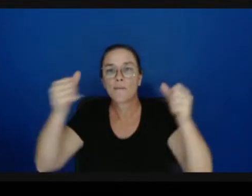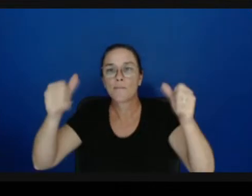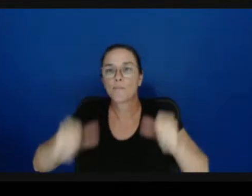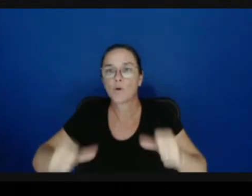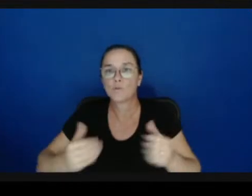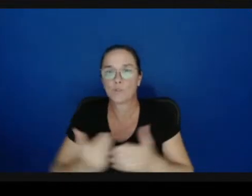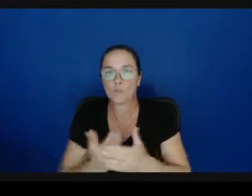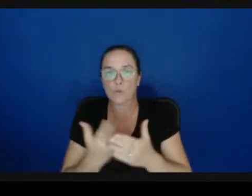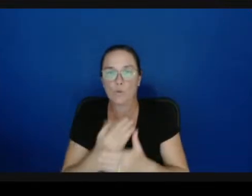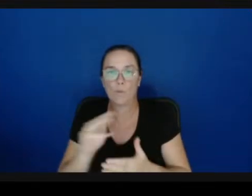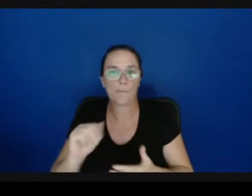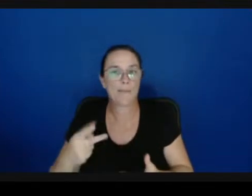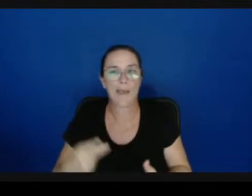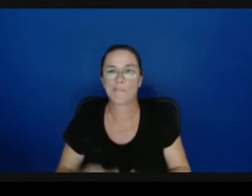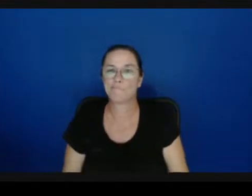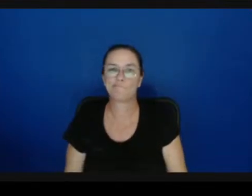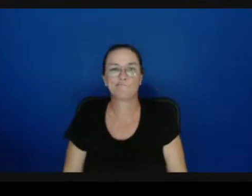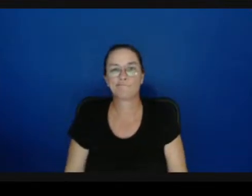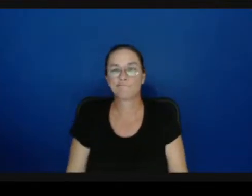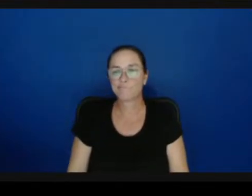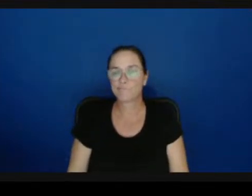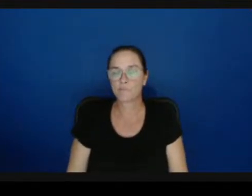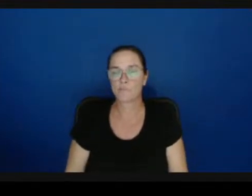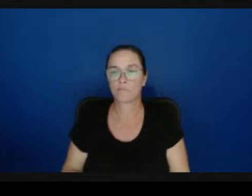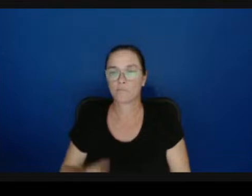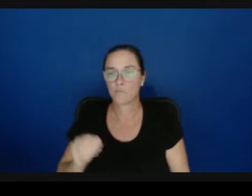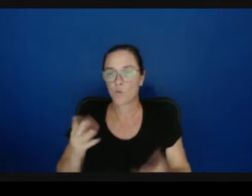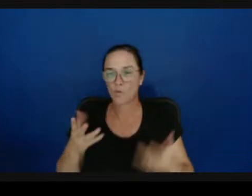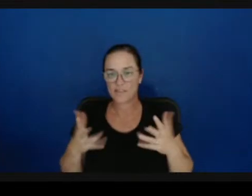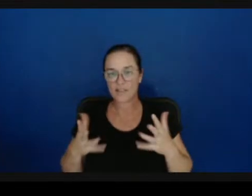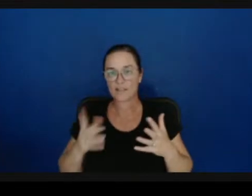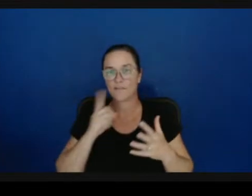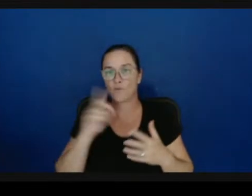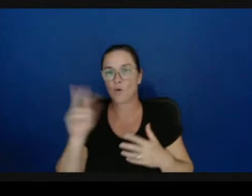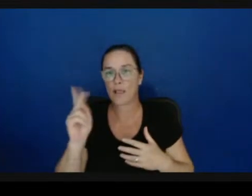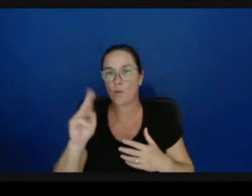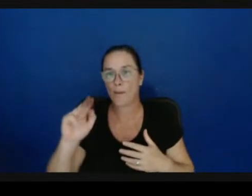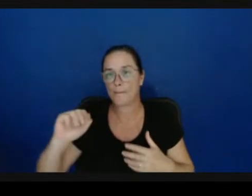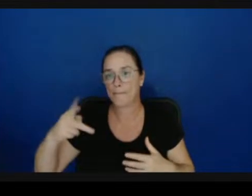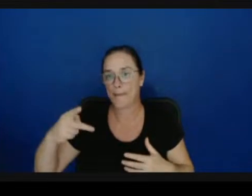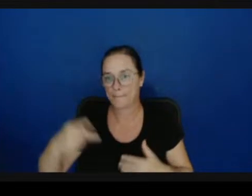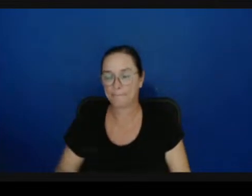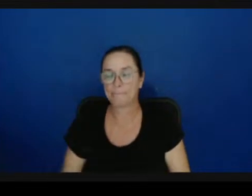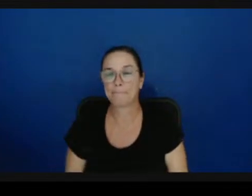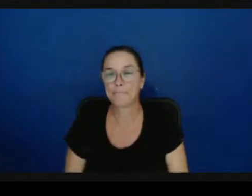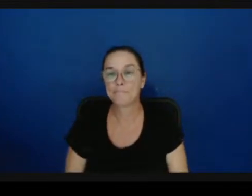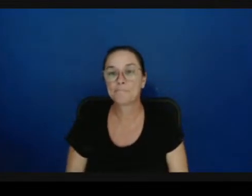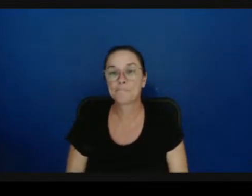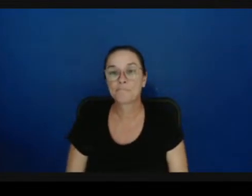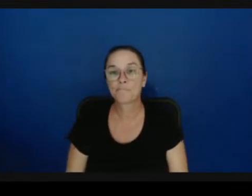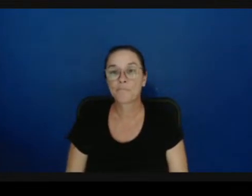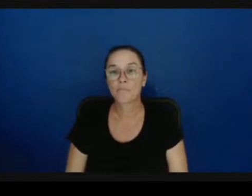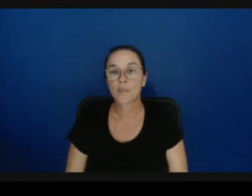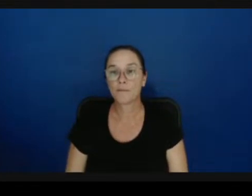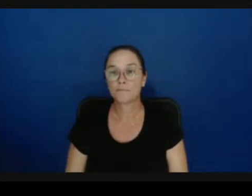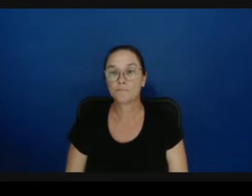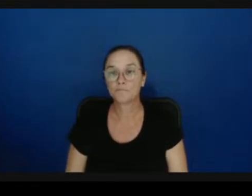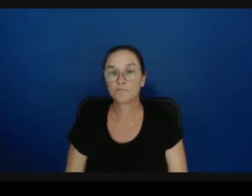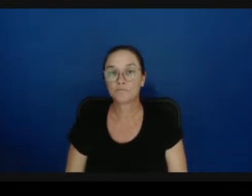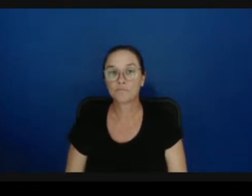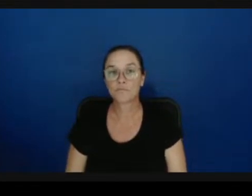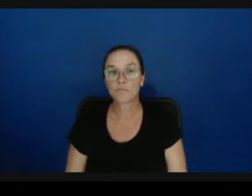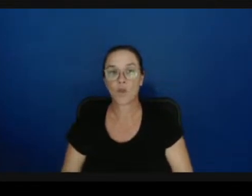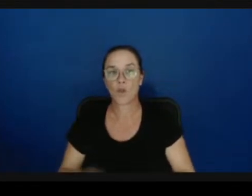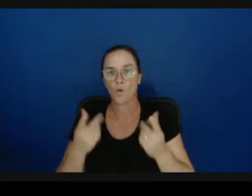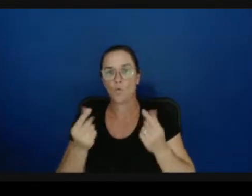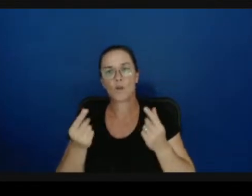map. Nope, looks like no. So we'll end that Kilauea maps there. Instead, what we're doing to find our maps